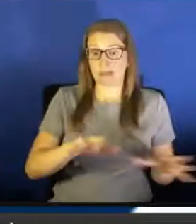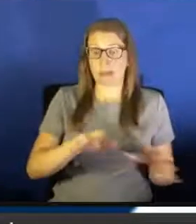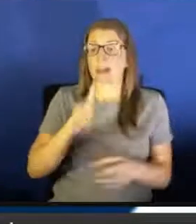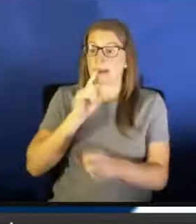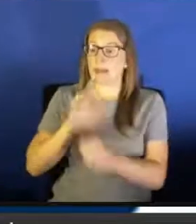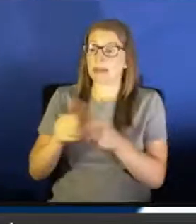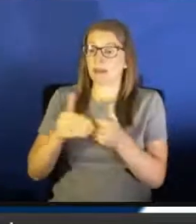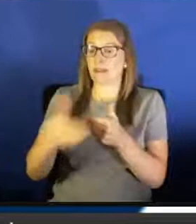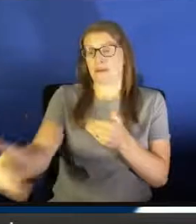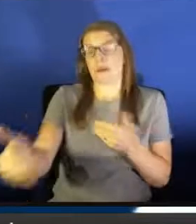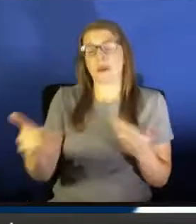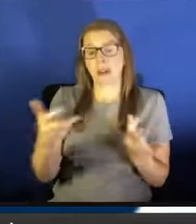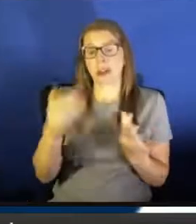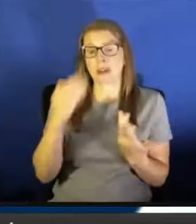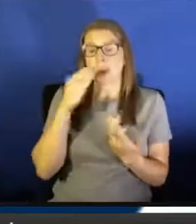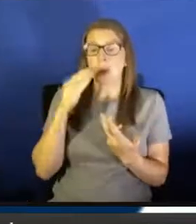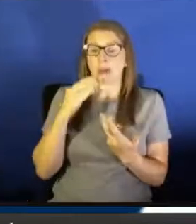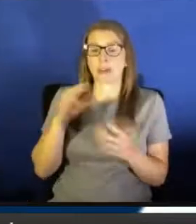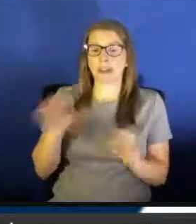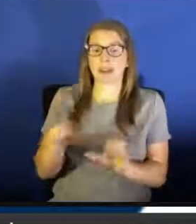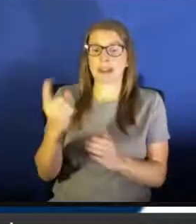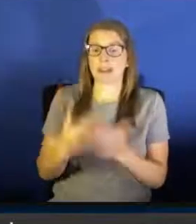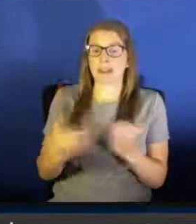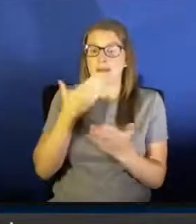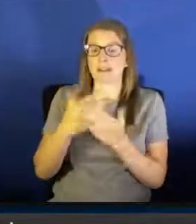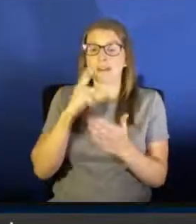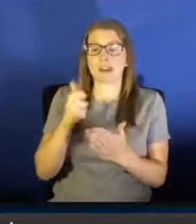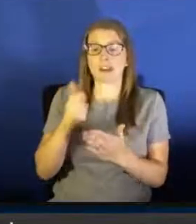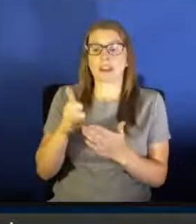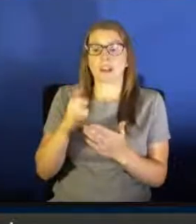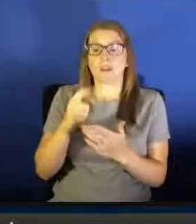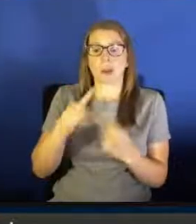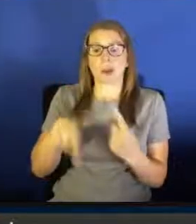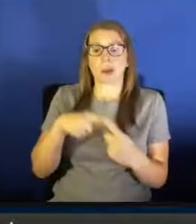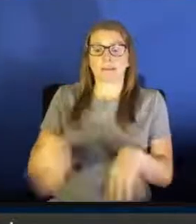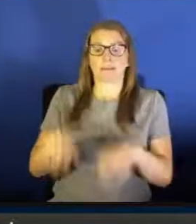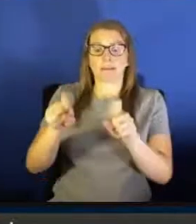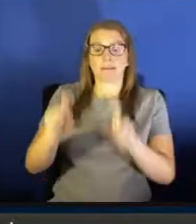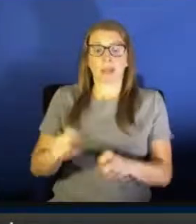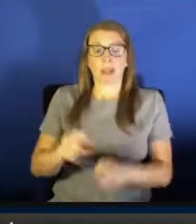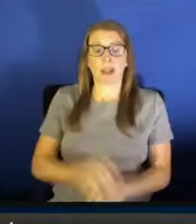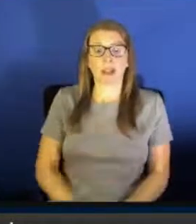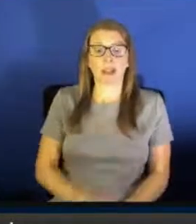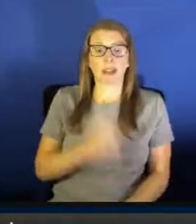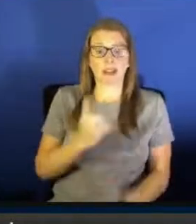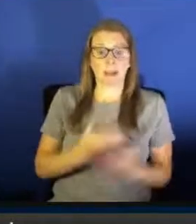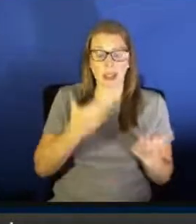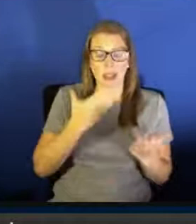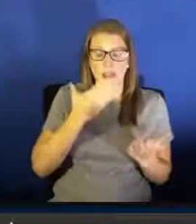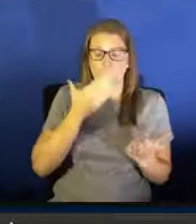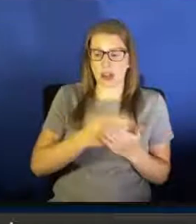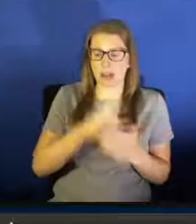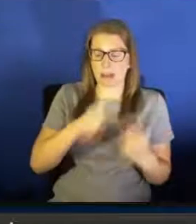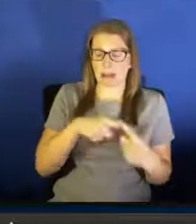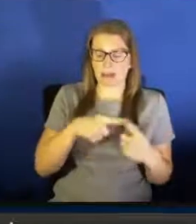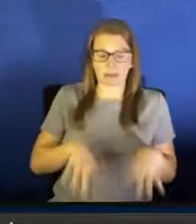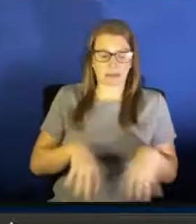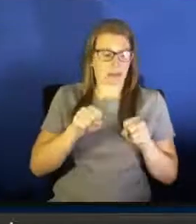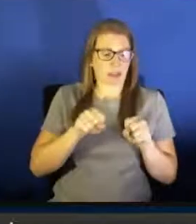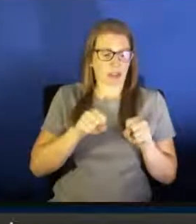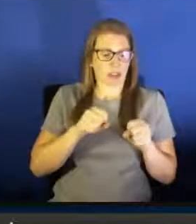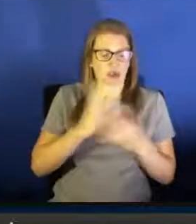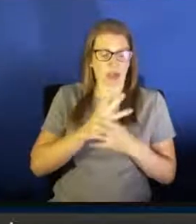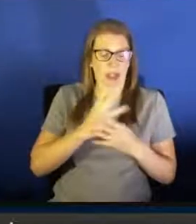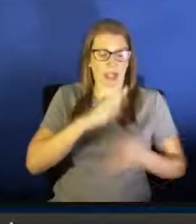know that you're doing something good for yourself by doing that. There's something good about getting your screening. I got my mammogram this week, and there's something about just walking out kind of going,